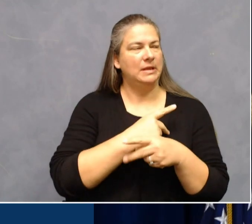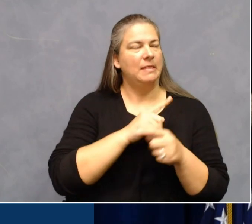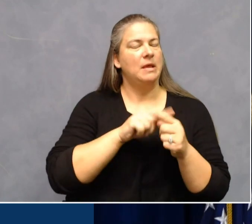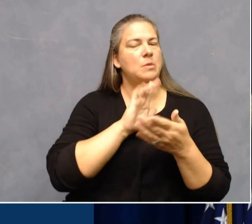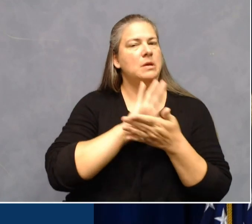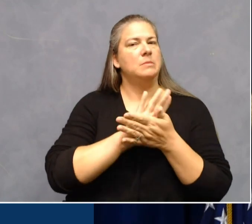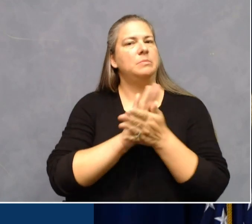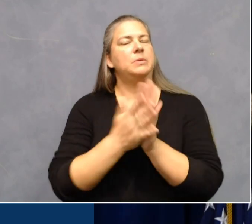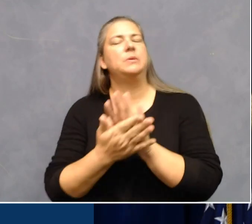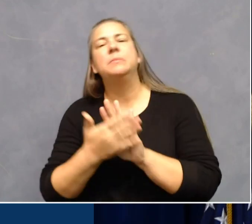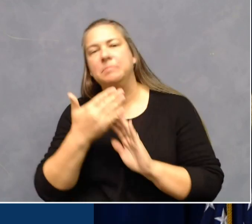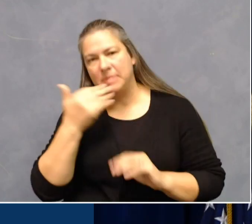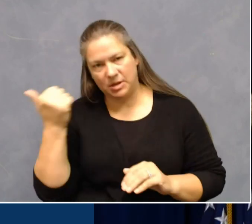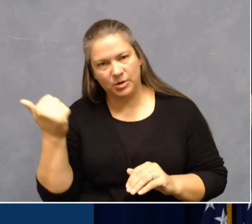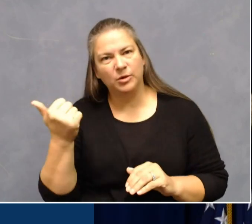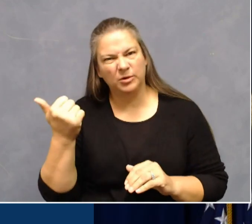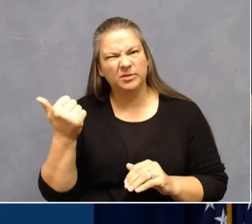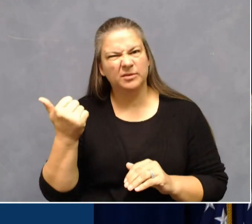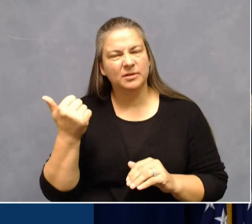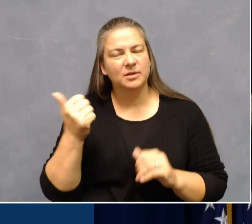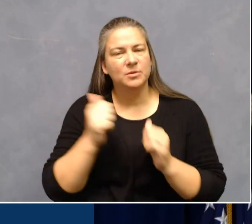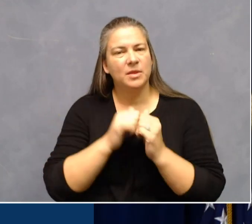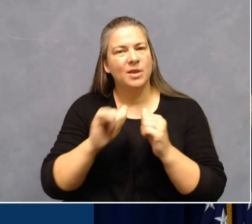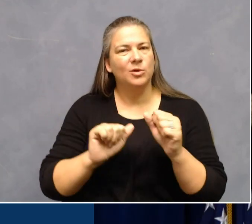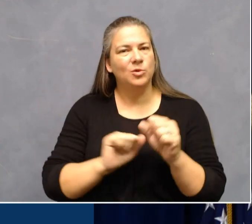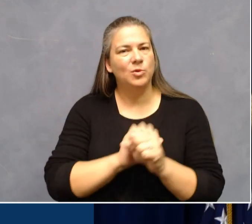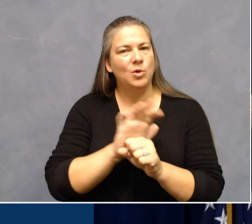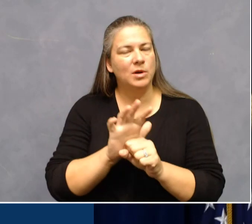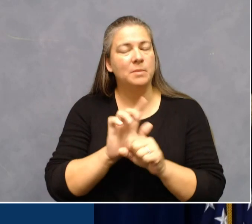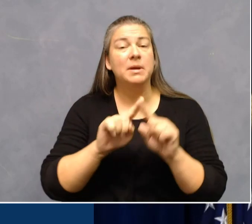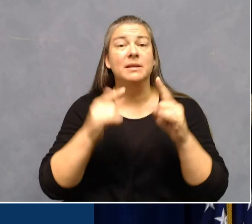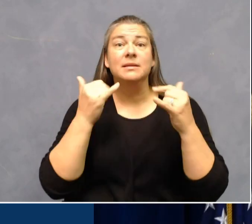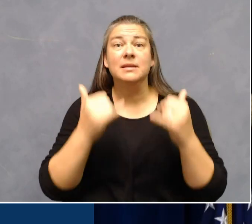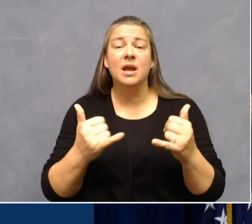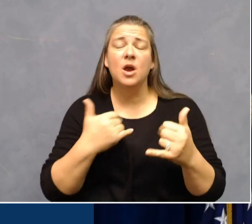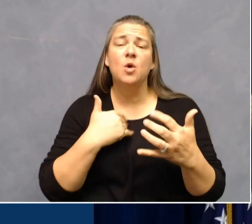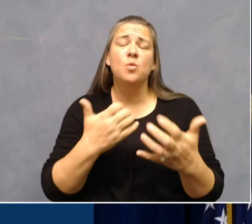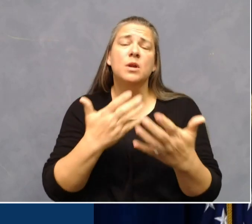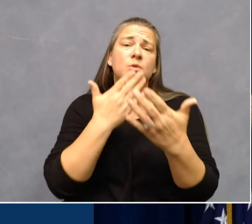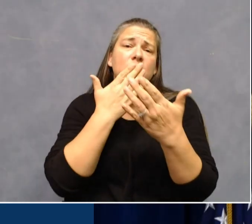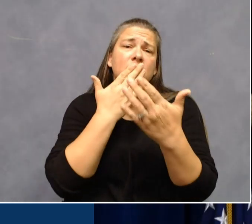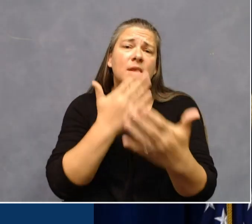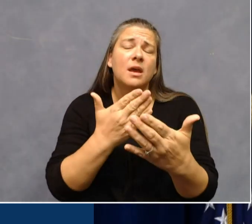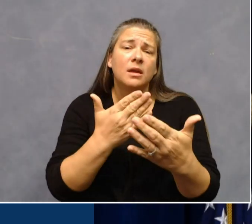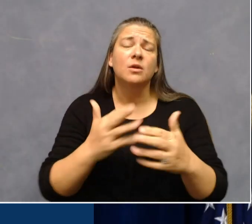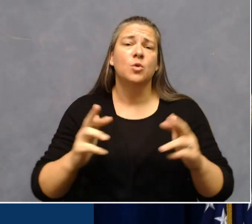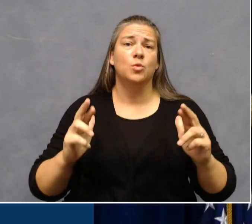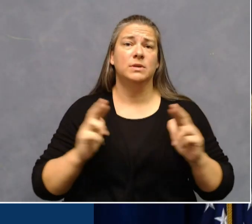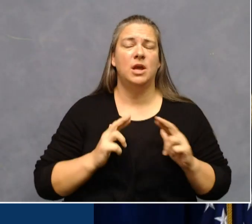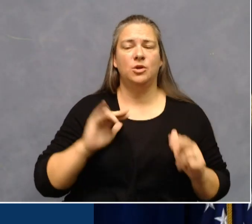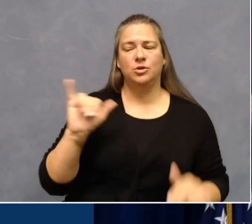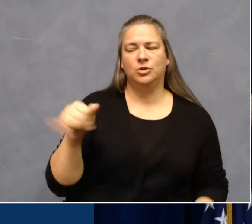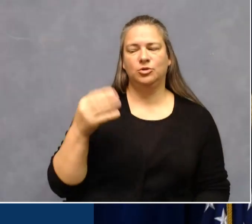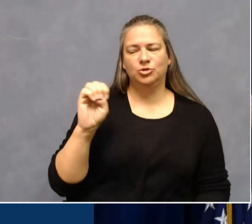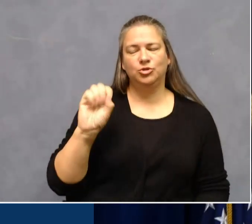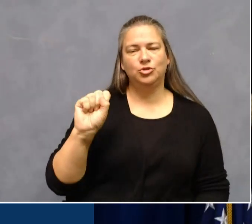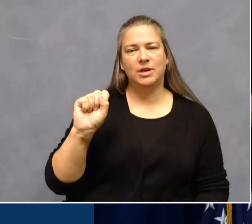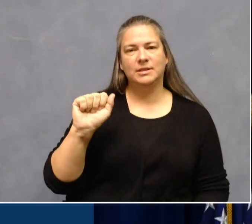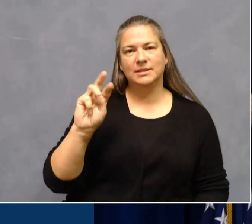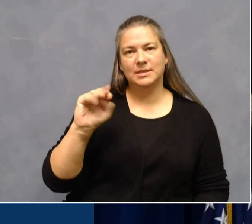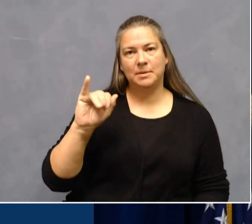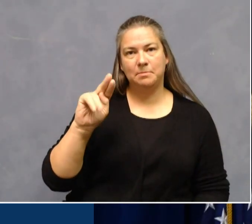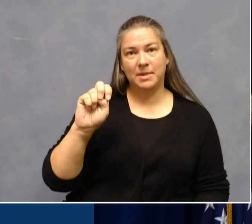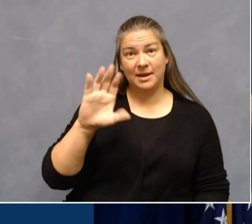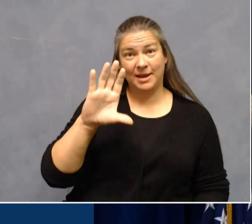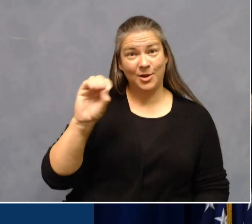coronavirus. But I want to start today by thanking a retired Jessamine County teacher for giving us all